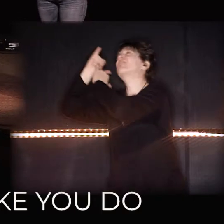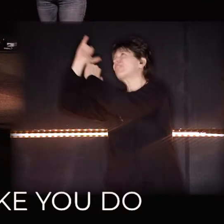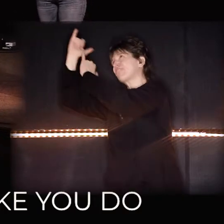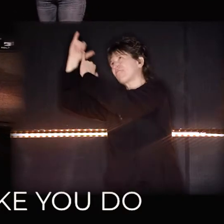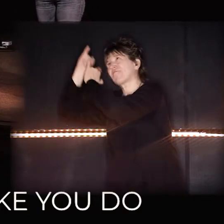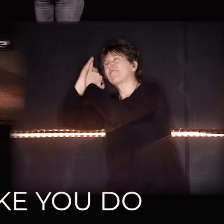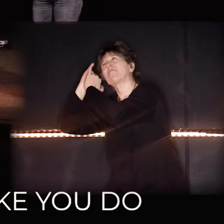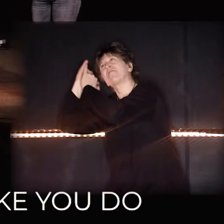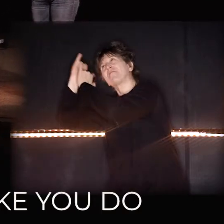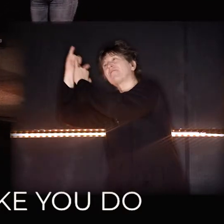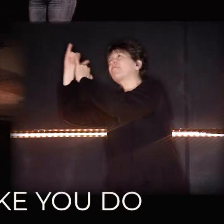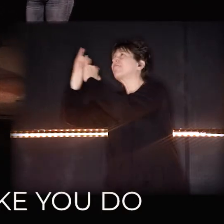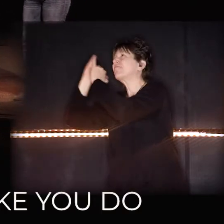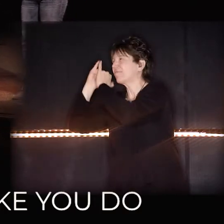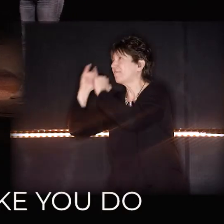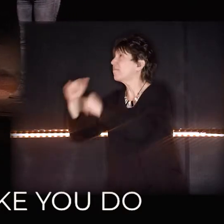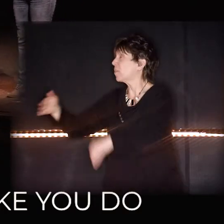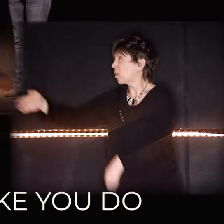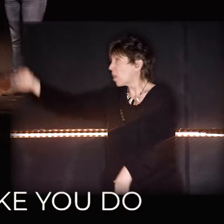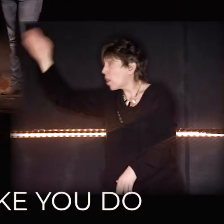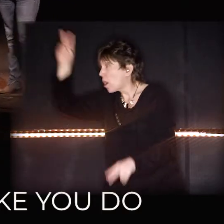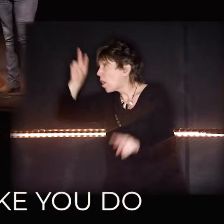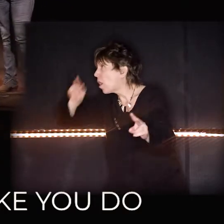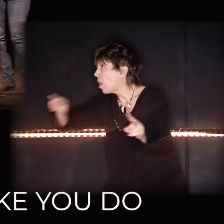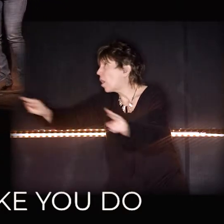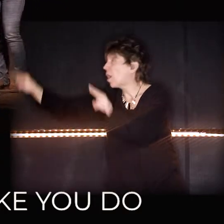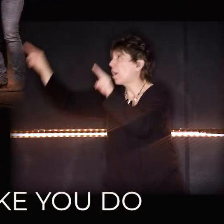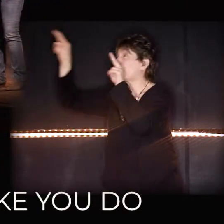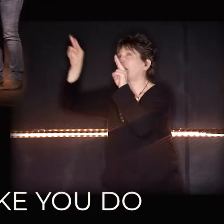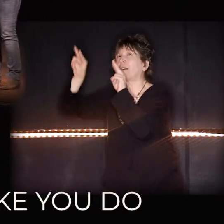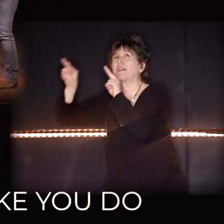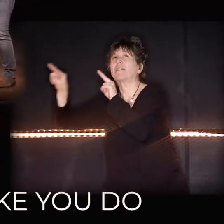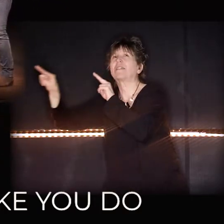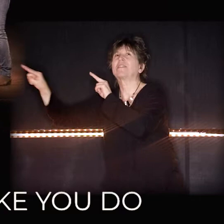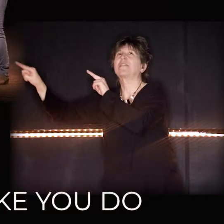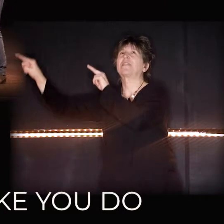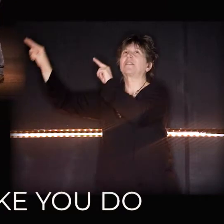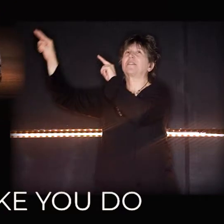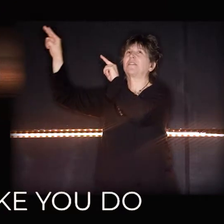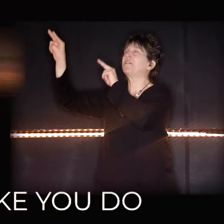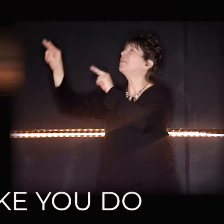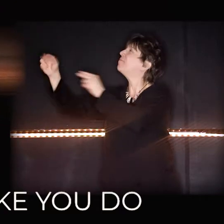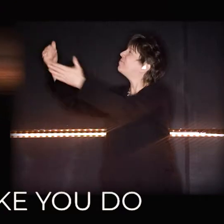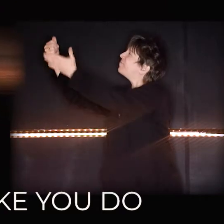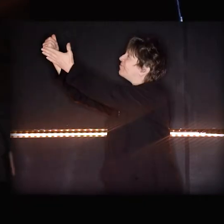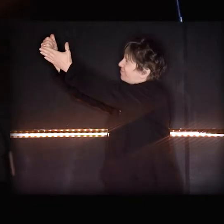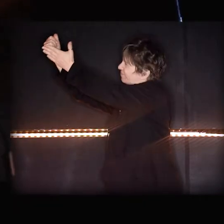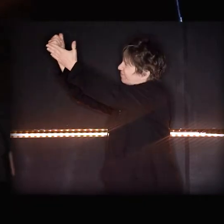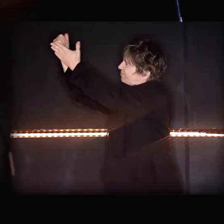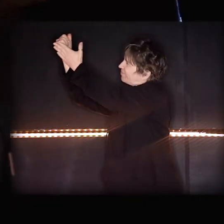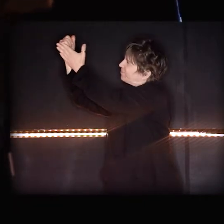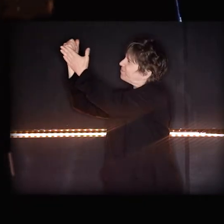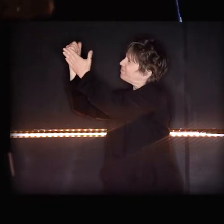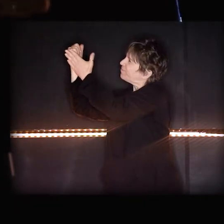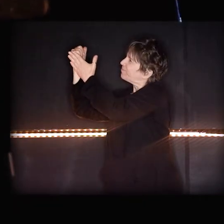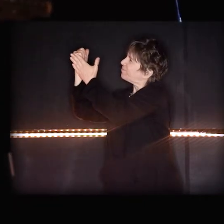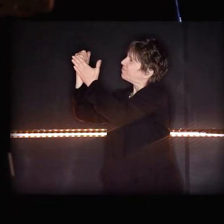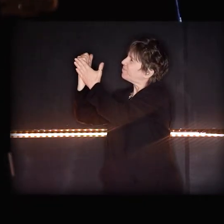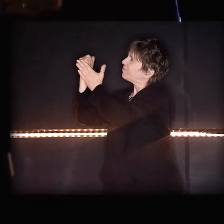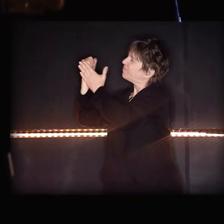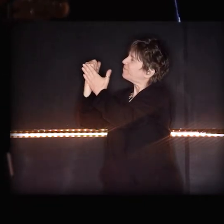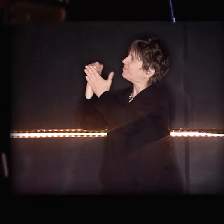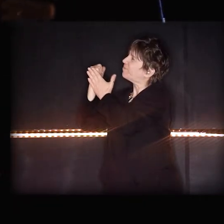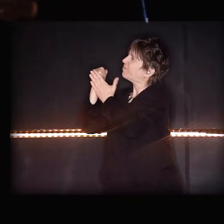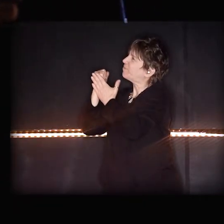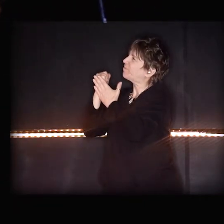us vision to see things like you do. God, we look